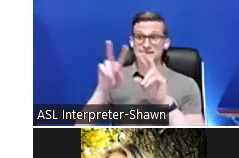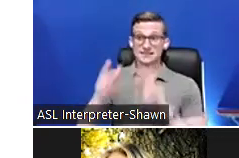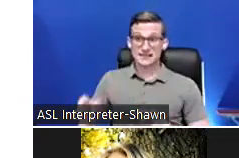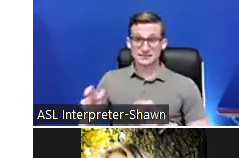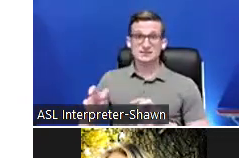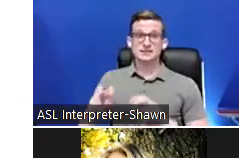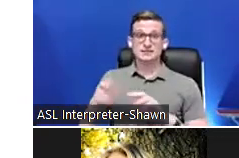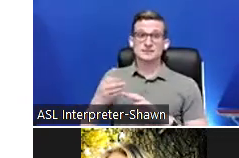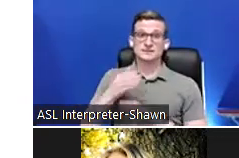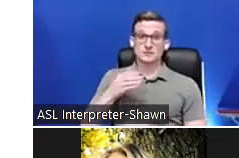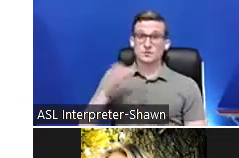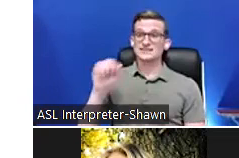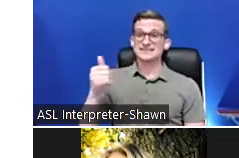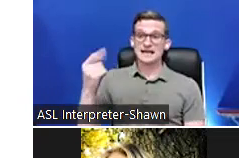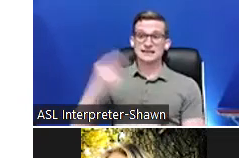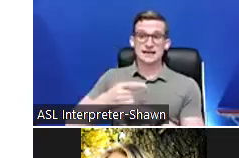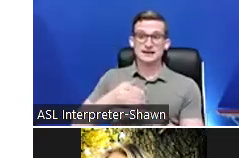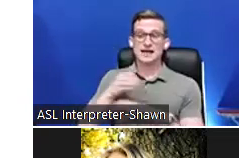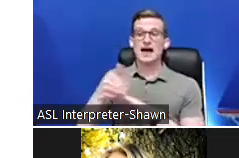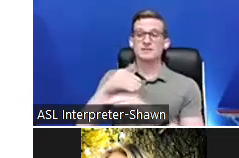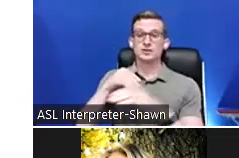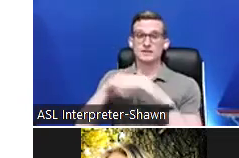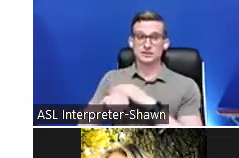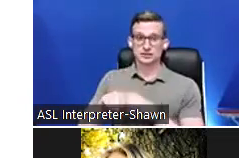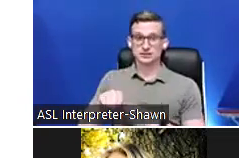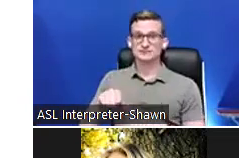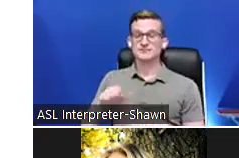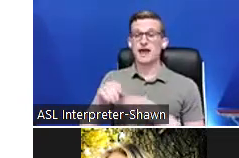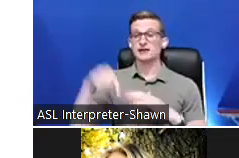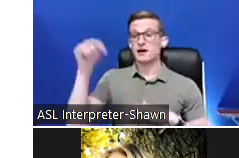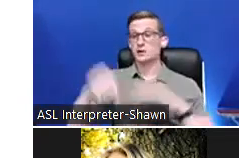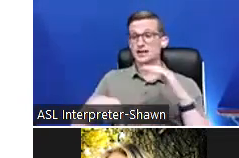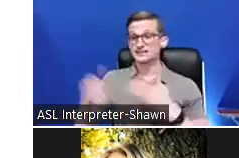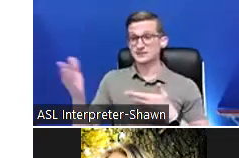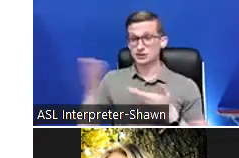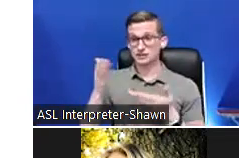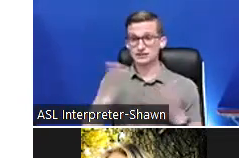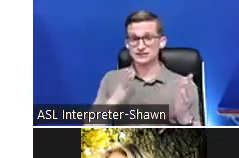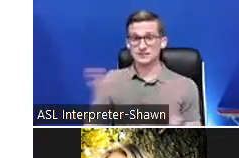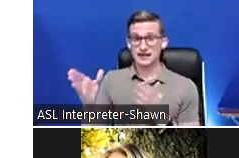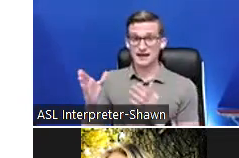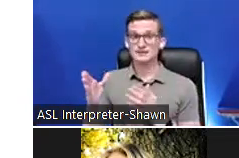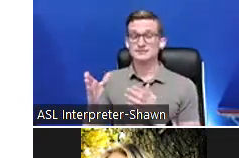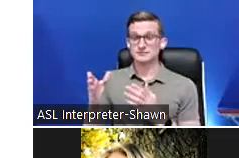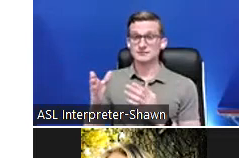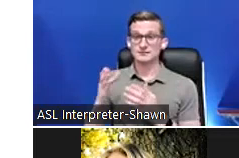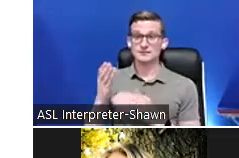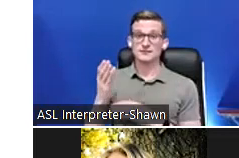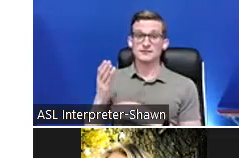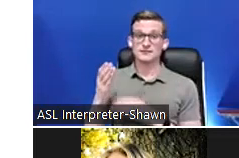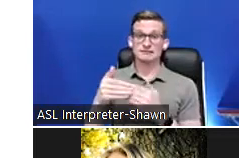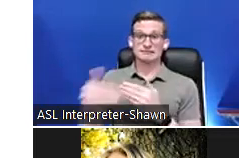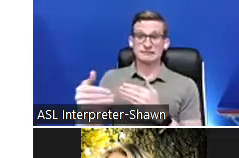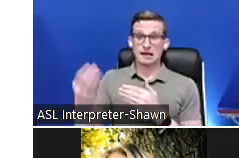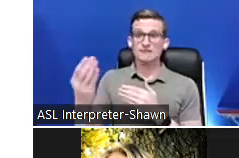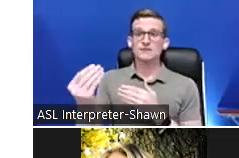service plan that is completed within 14 days of completing the comprehensive assessment. So these timelines